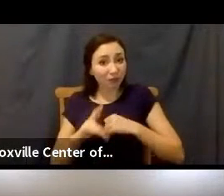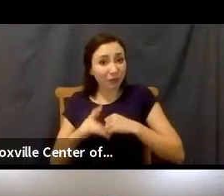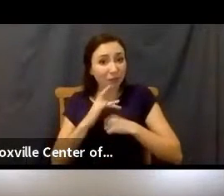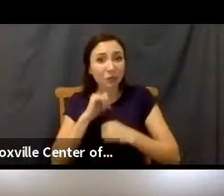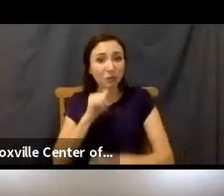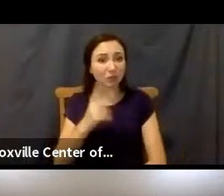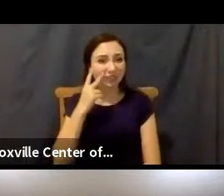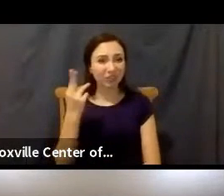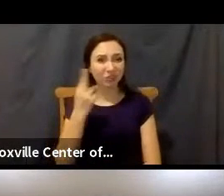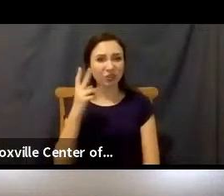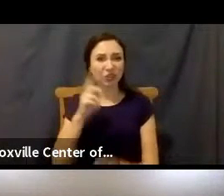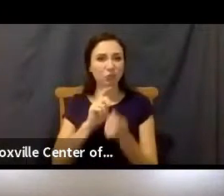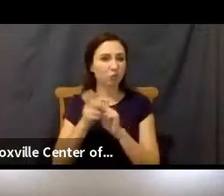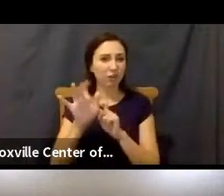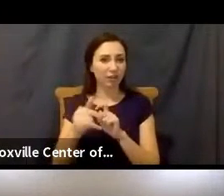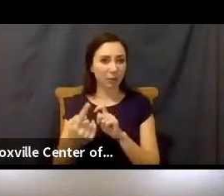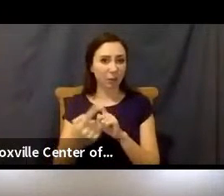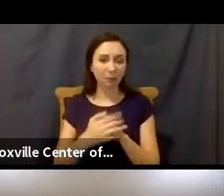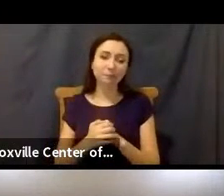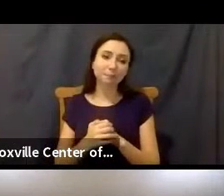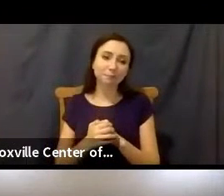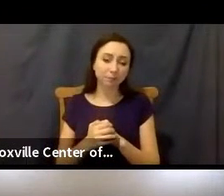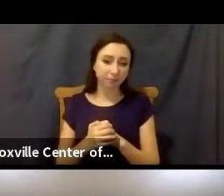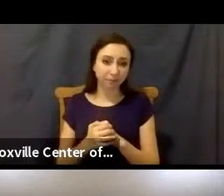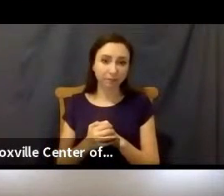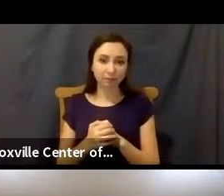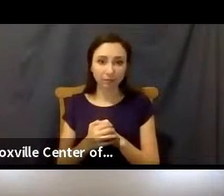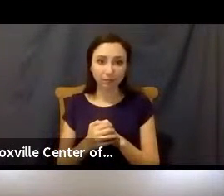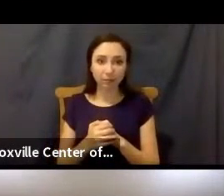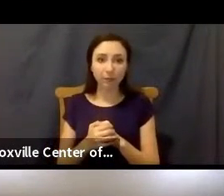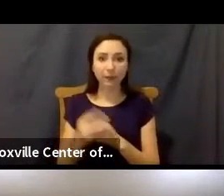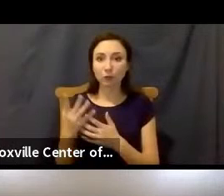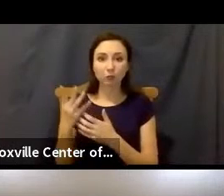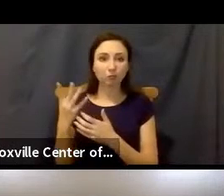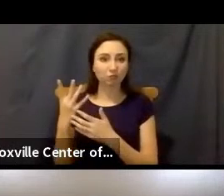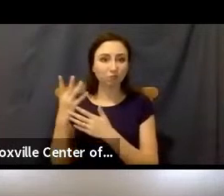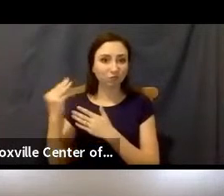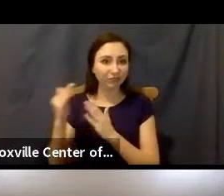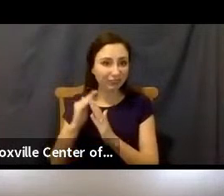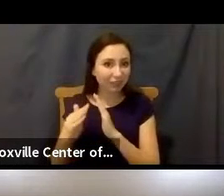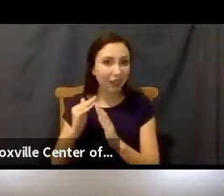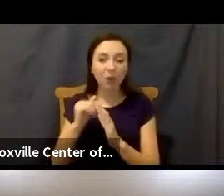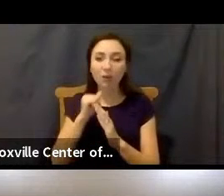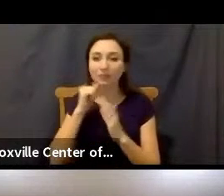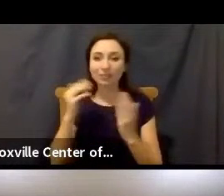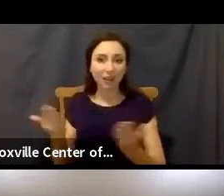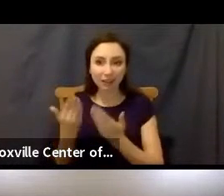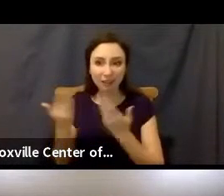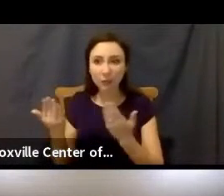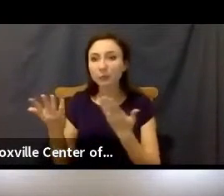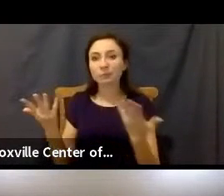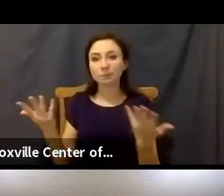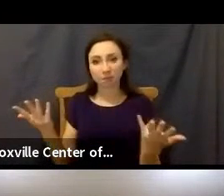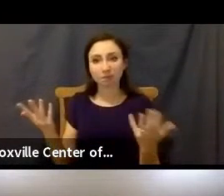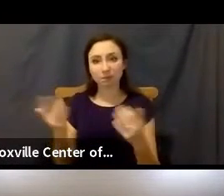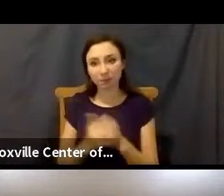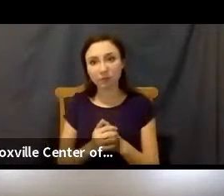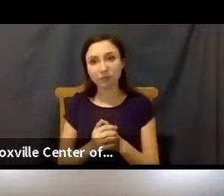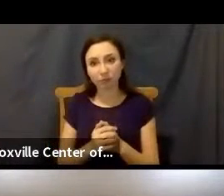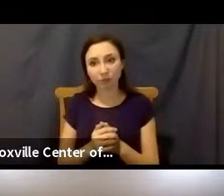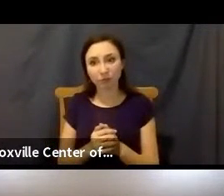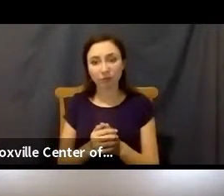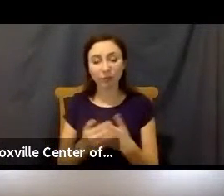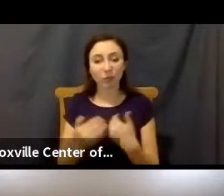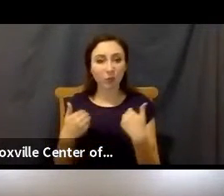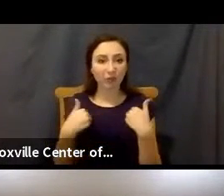see any reason to change that one. Folks who go out of town or aren't here, we will, if we have a quorum, we can